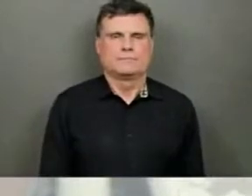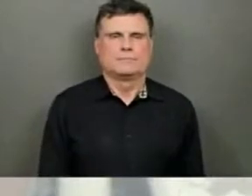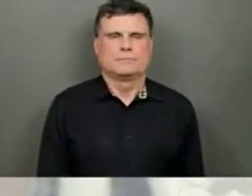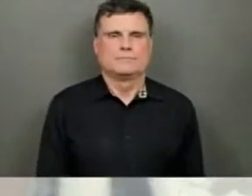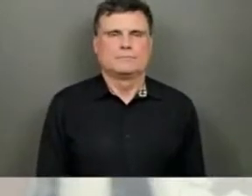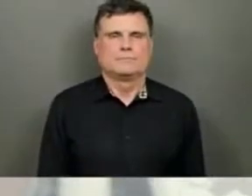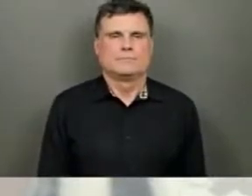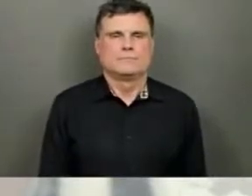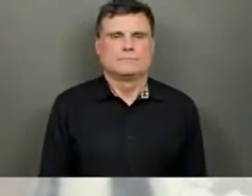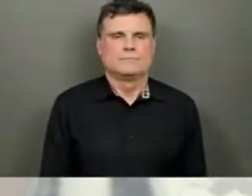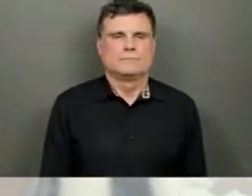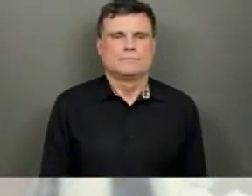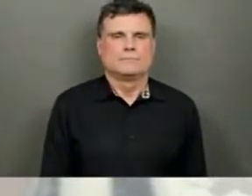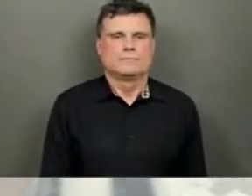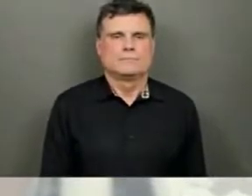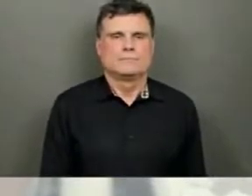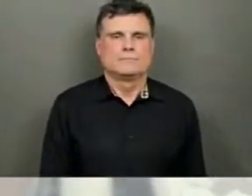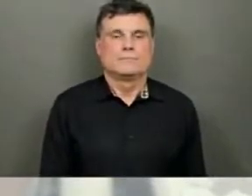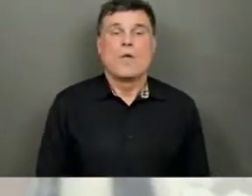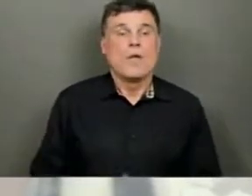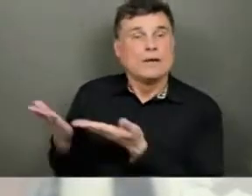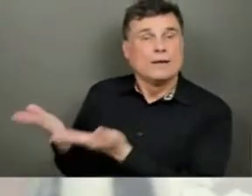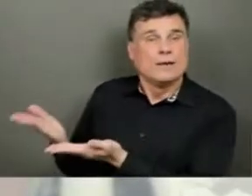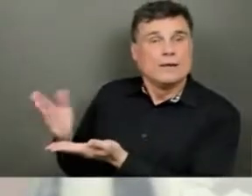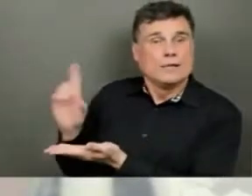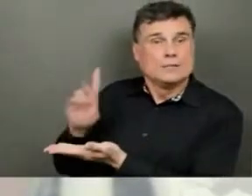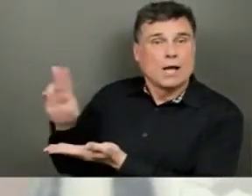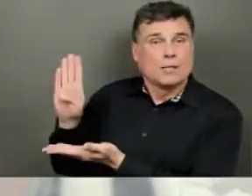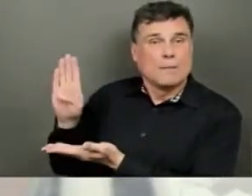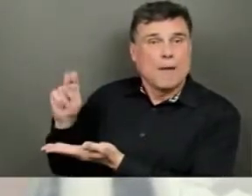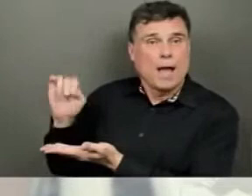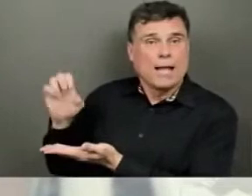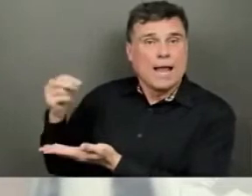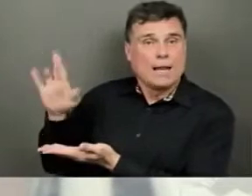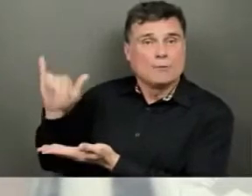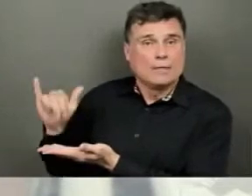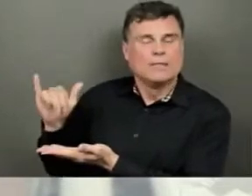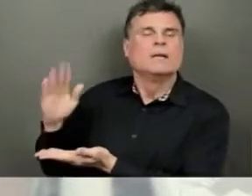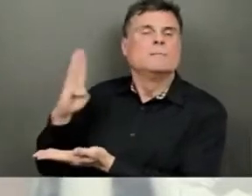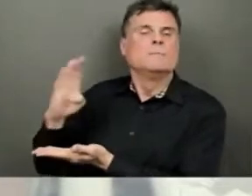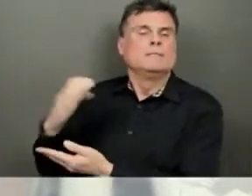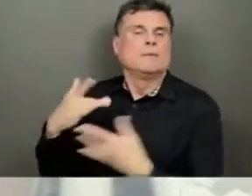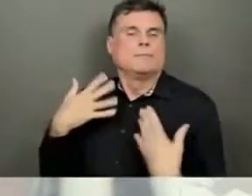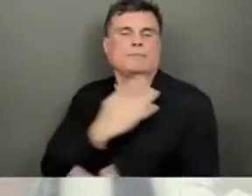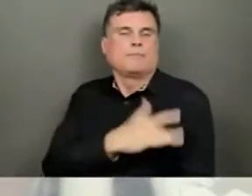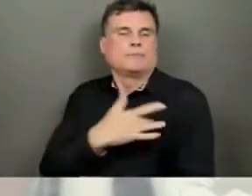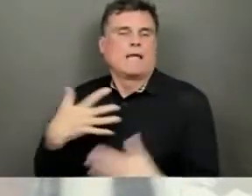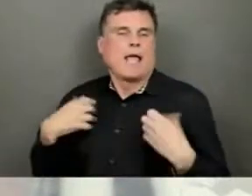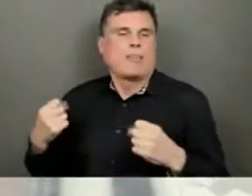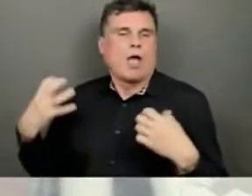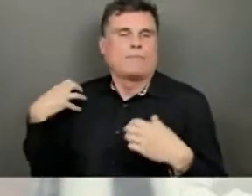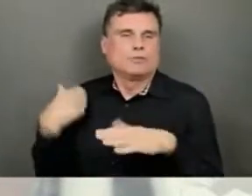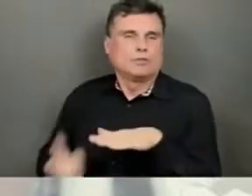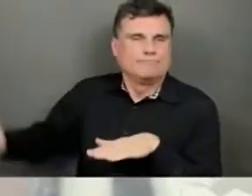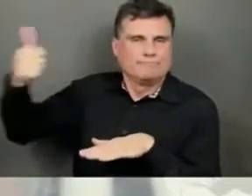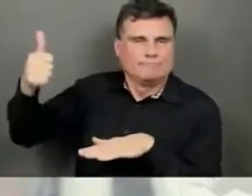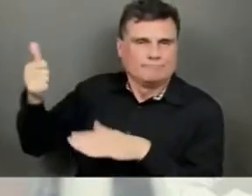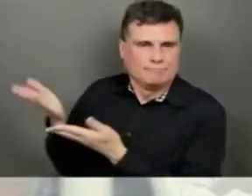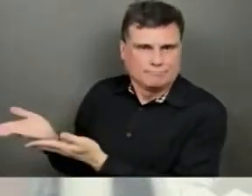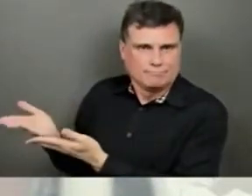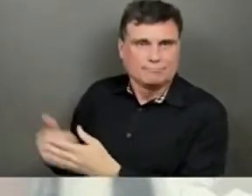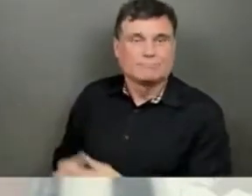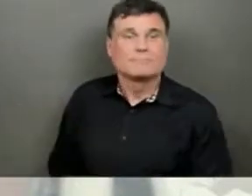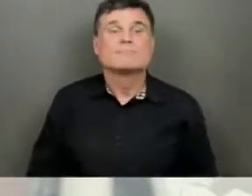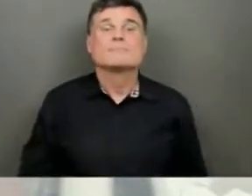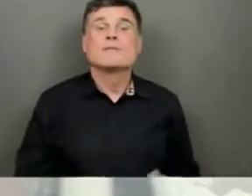Officer. We're today offering a greeting, and this greeting, but also this